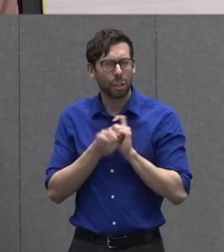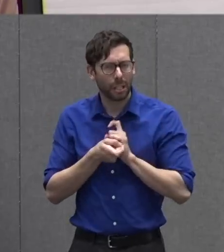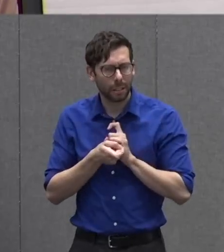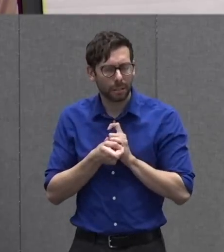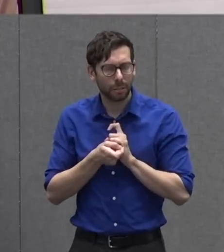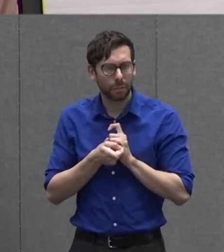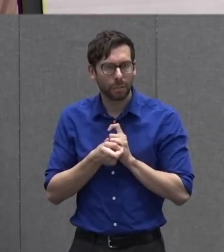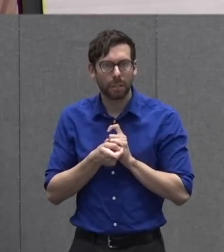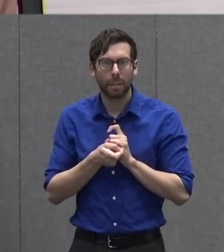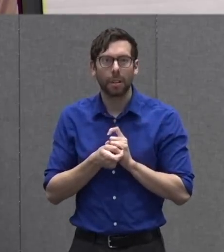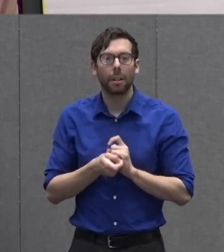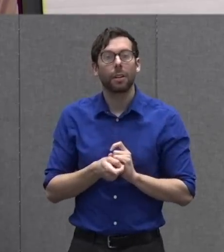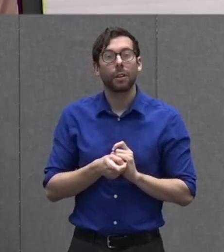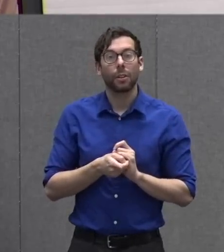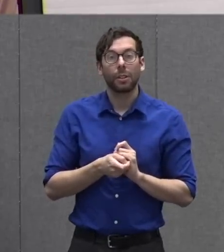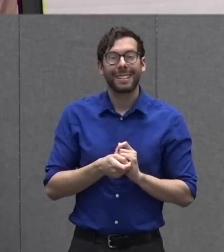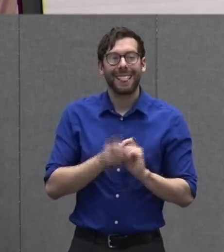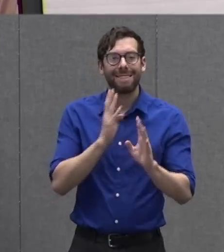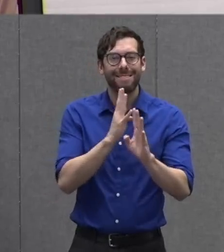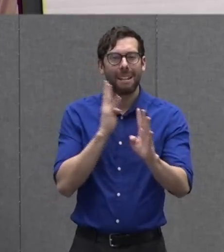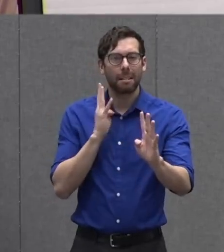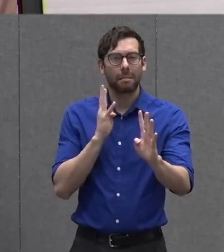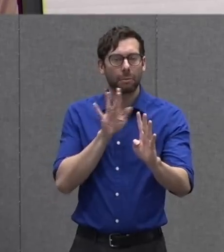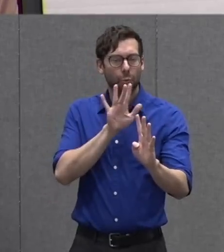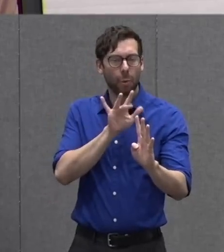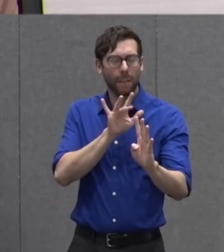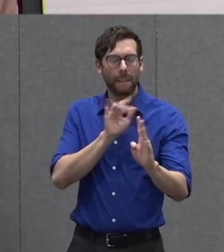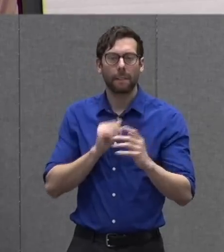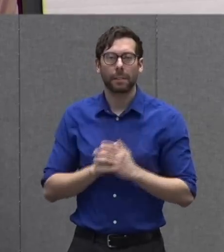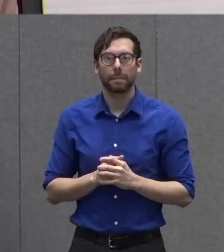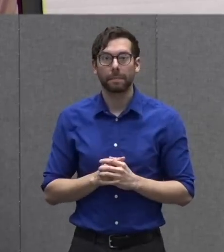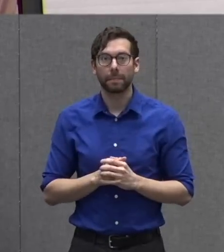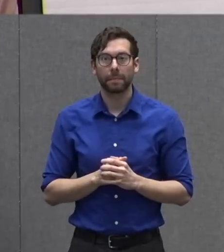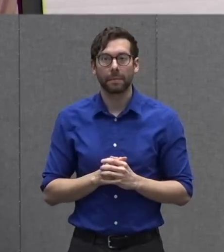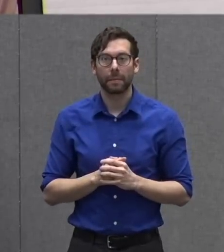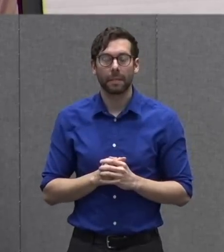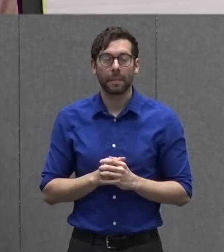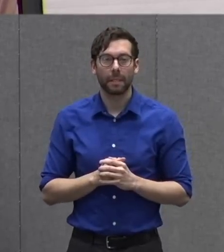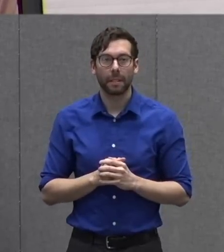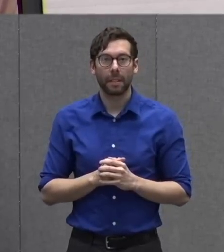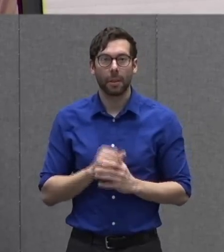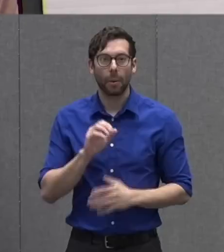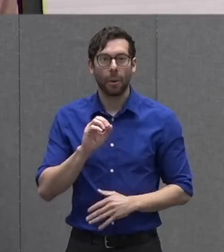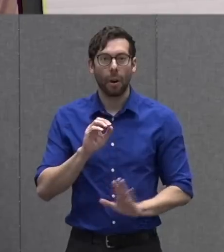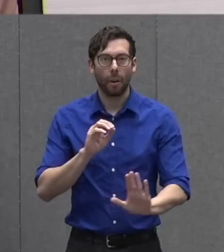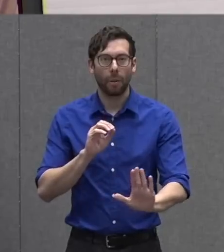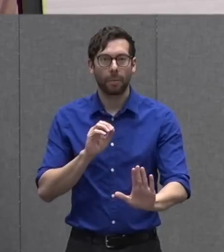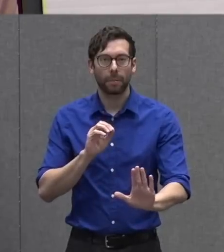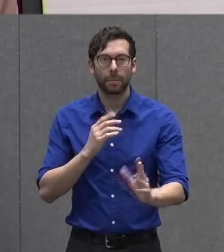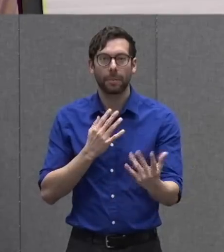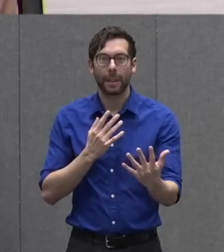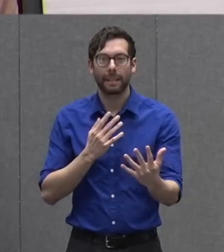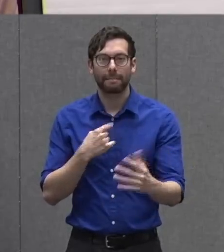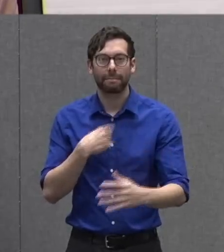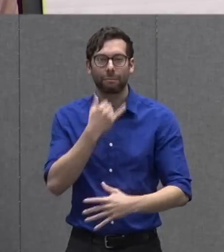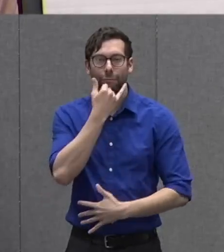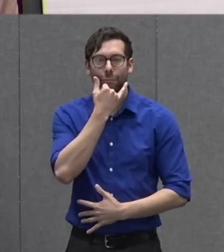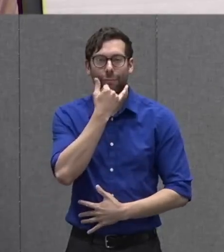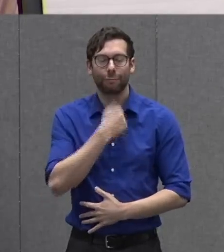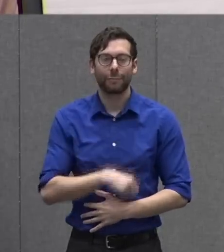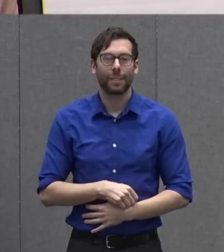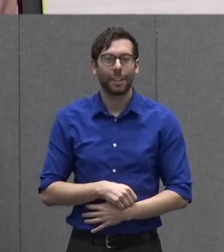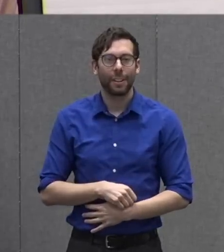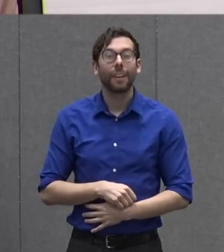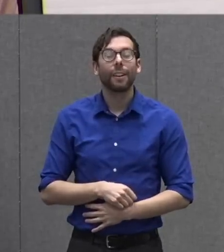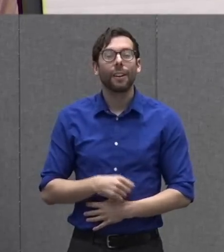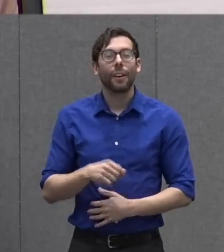by 25. So here's, oh, I'm wrong. They went marching in 2 rows